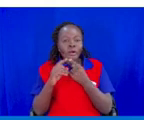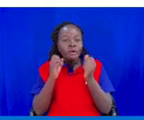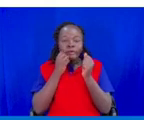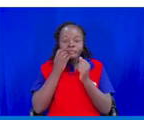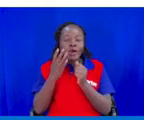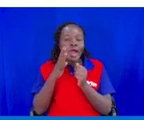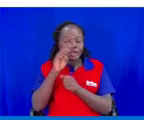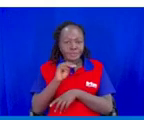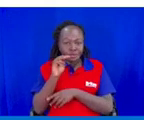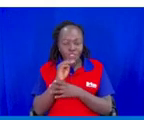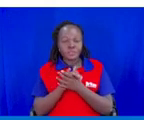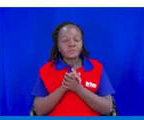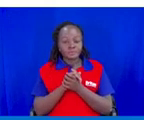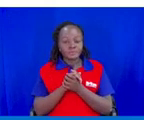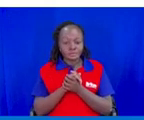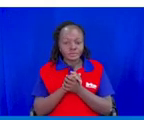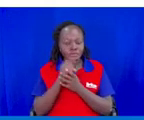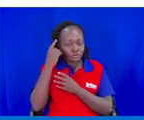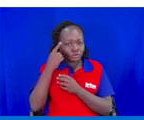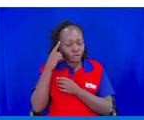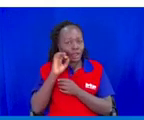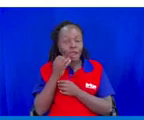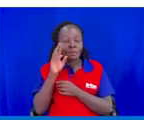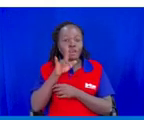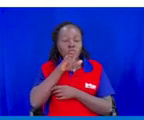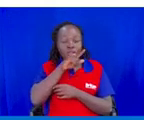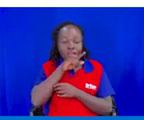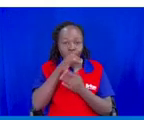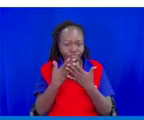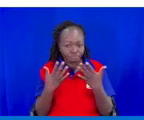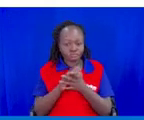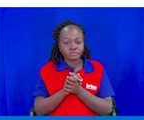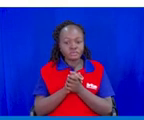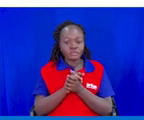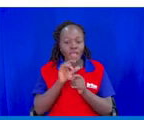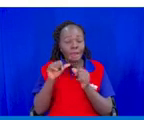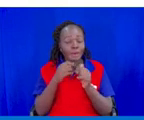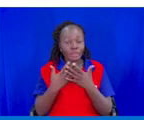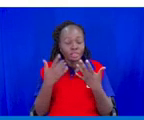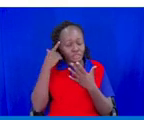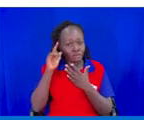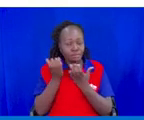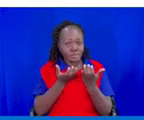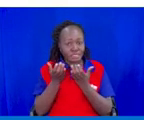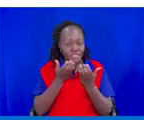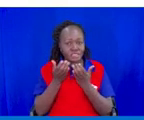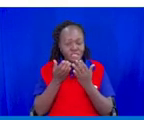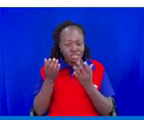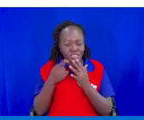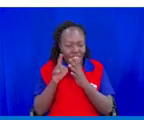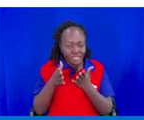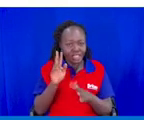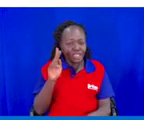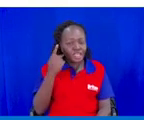shillings worth of assets under management for our Ugandan entity. In terms of milestones for the business, having been set up in Kenya in